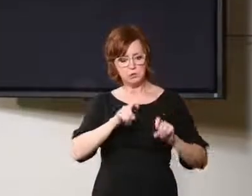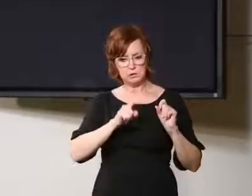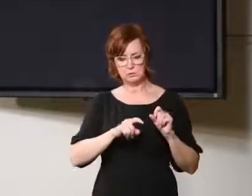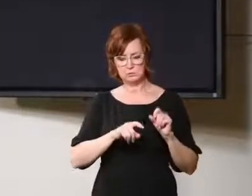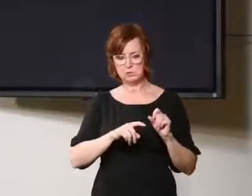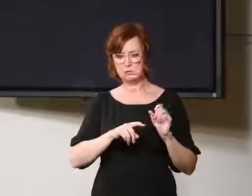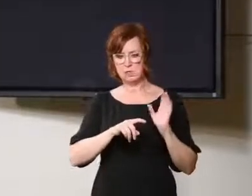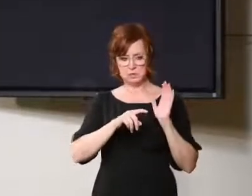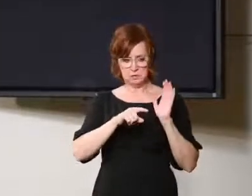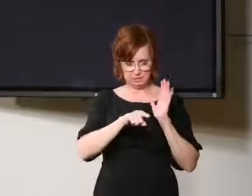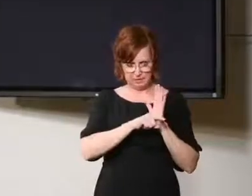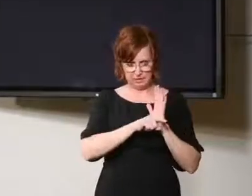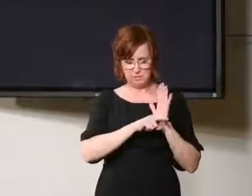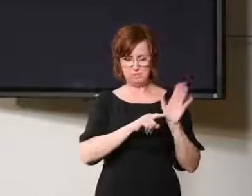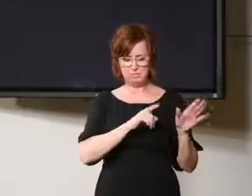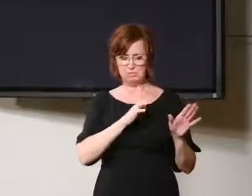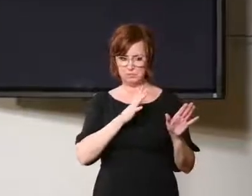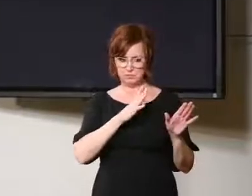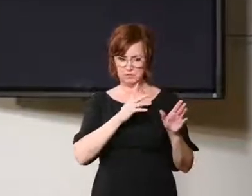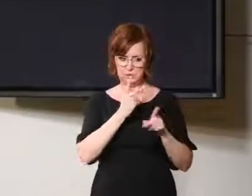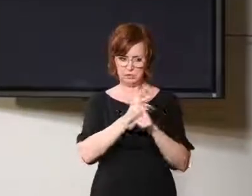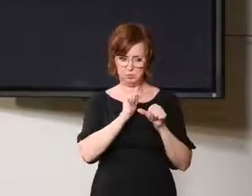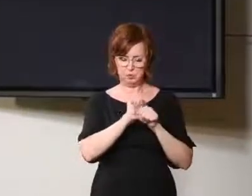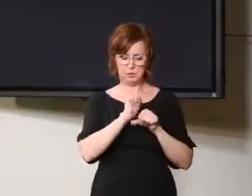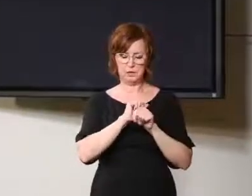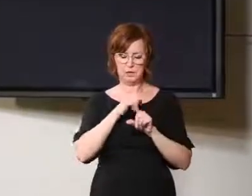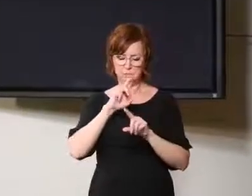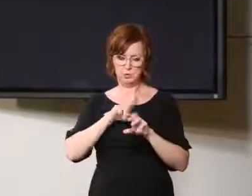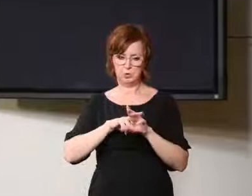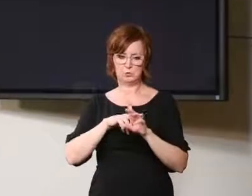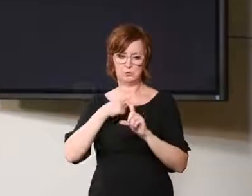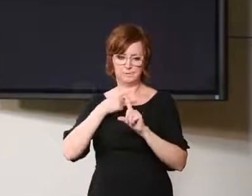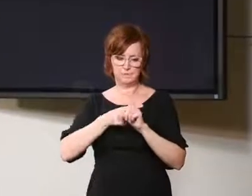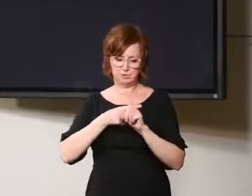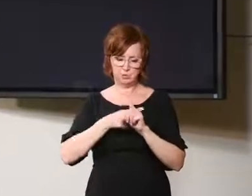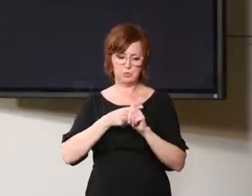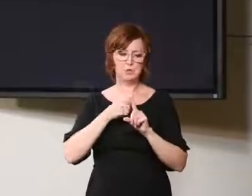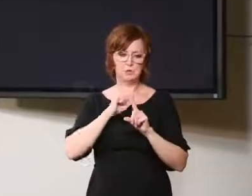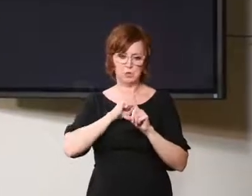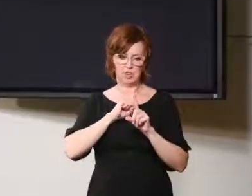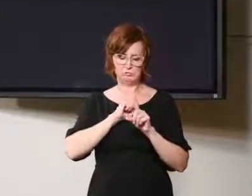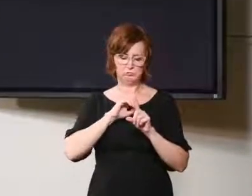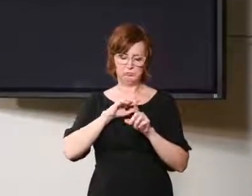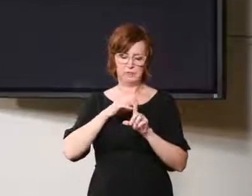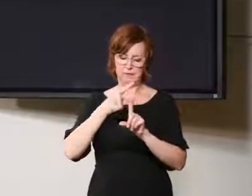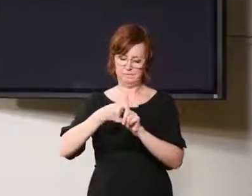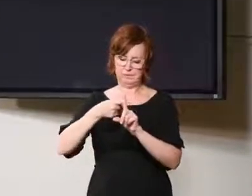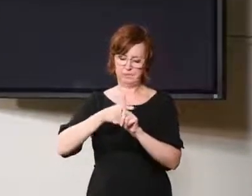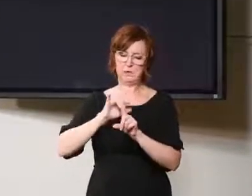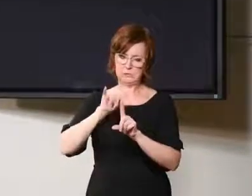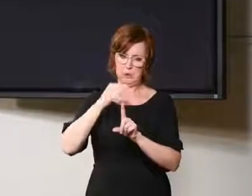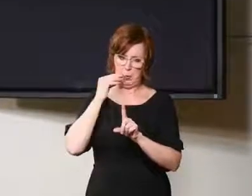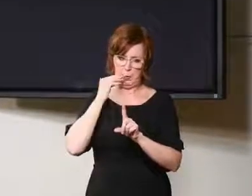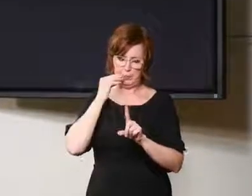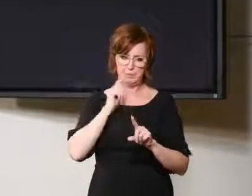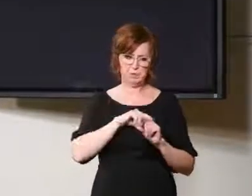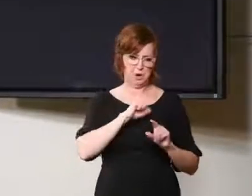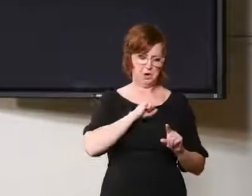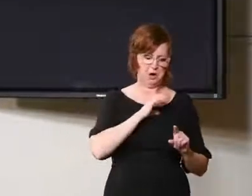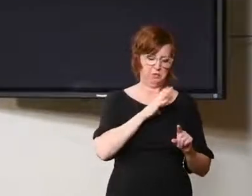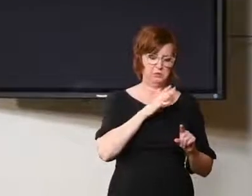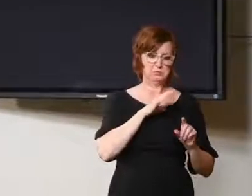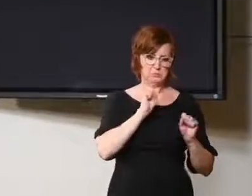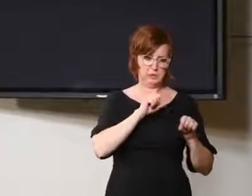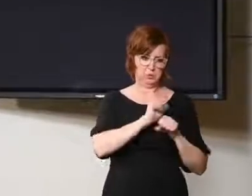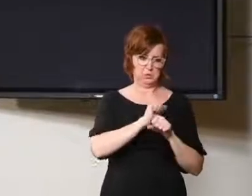a fever, just cough. And if positive, obviously, they have to stay home till they're better. We are prioritizing service testing for people